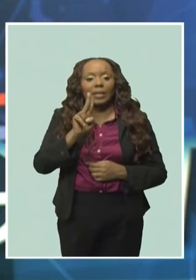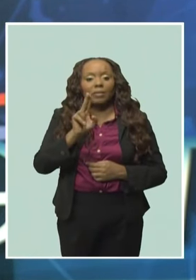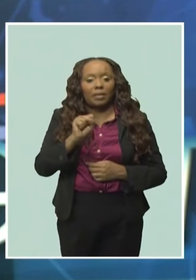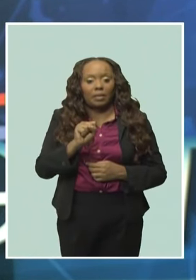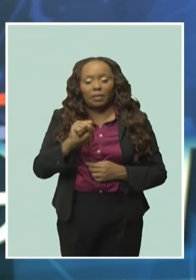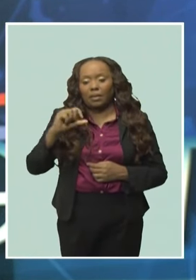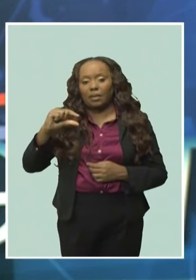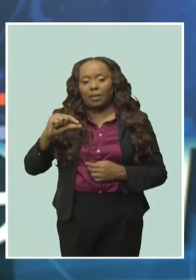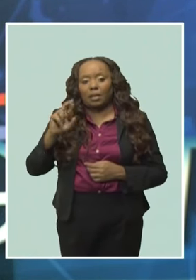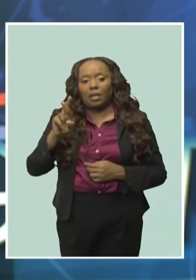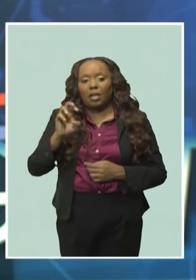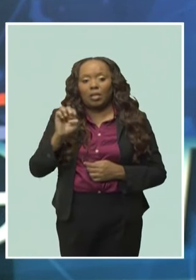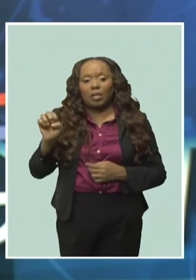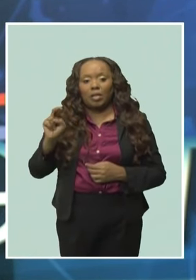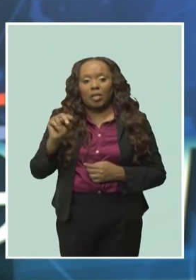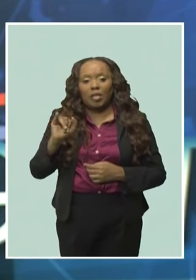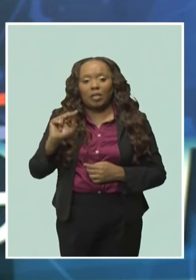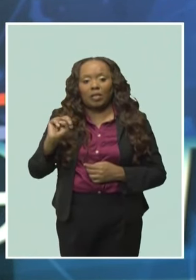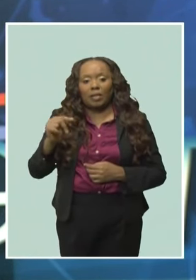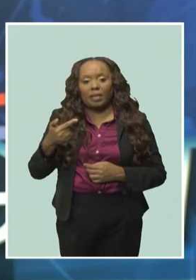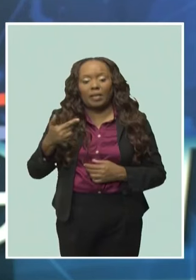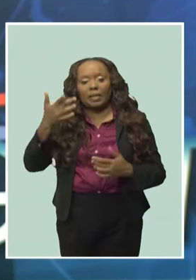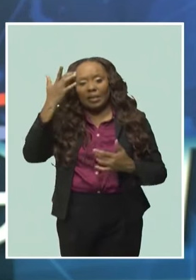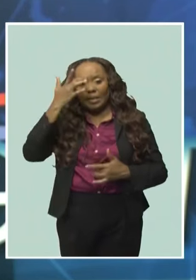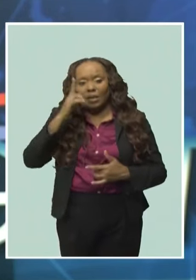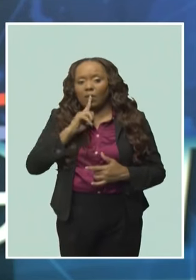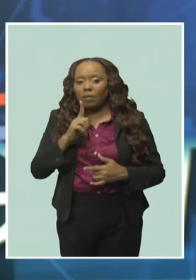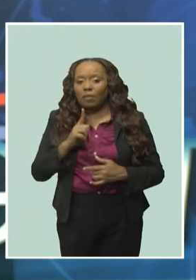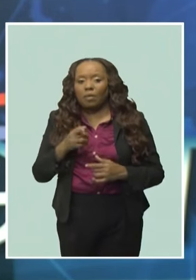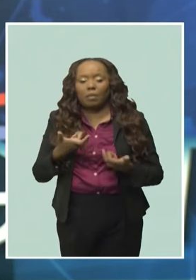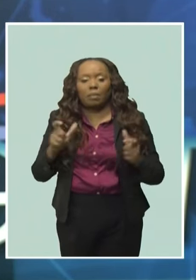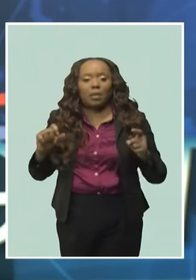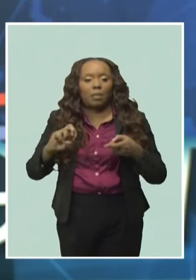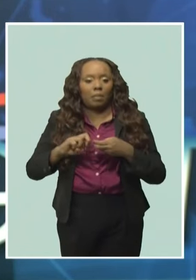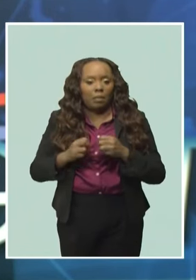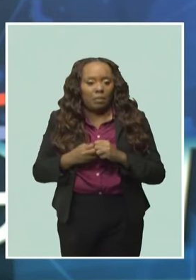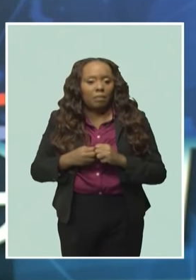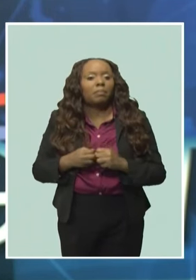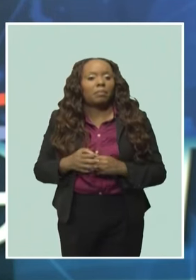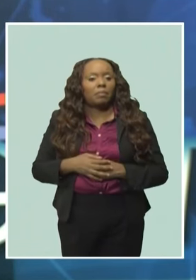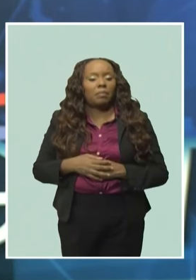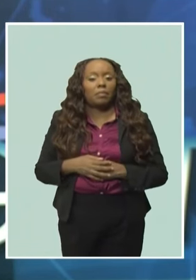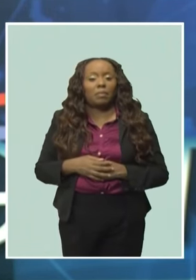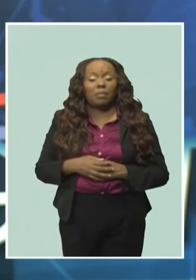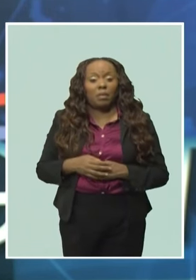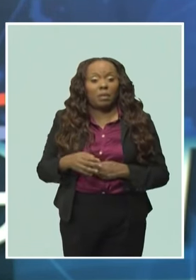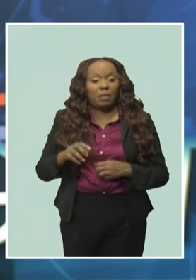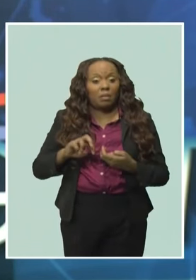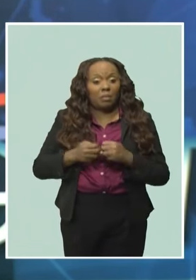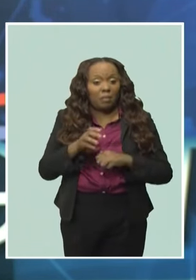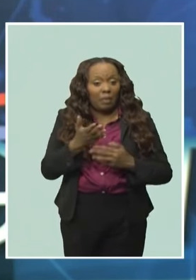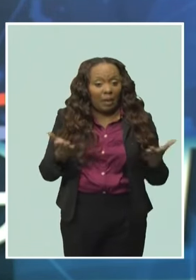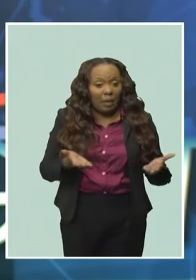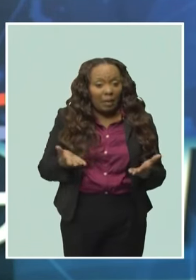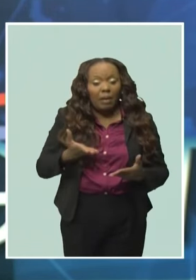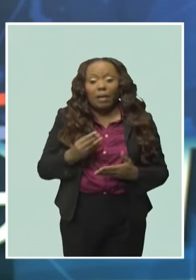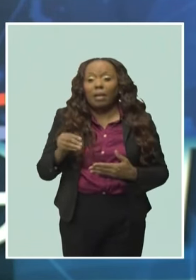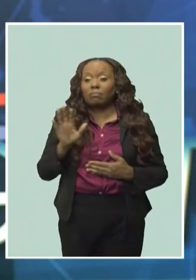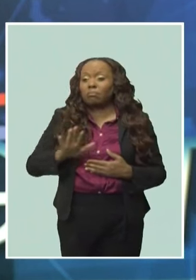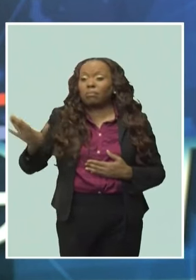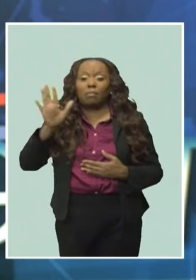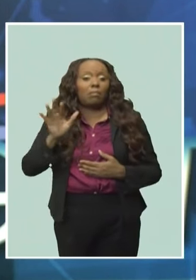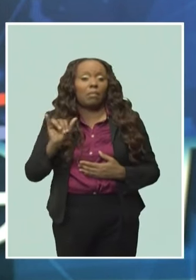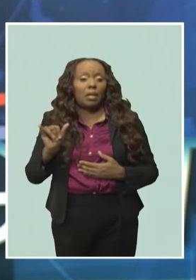in Barbados and other parts of the world, including Florida. Acting Chief Agricultural Officer Michael James has told Barbadians and lovers